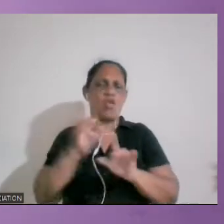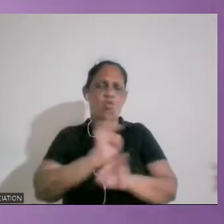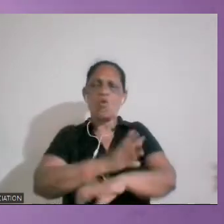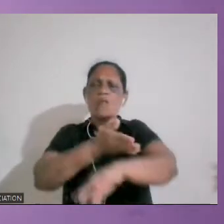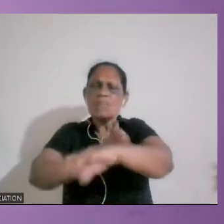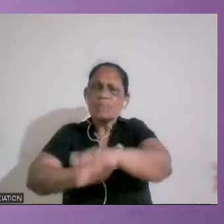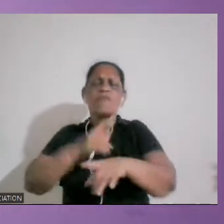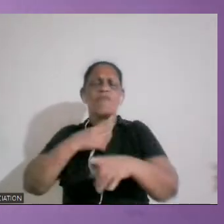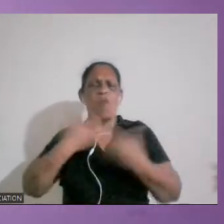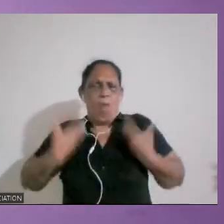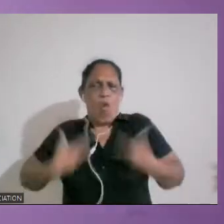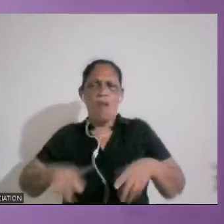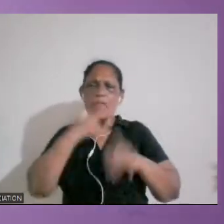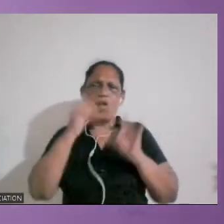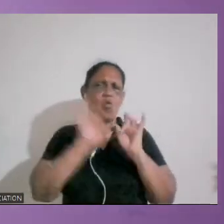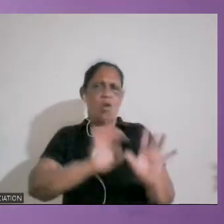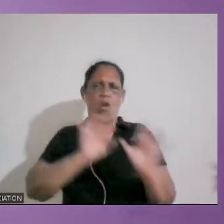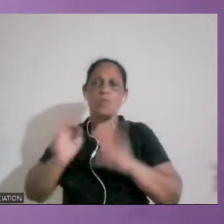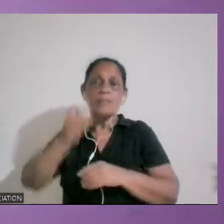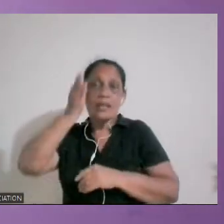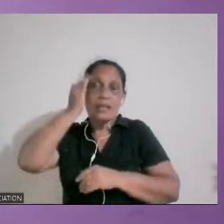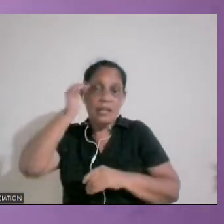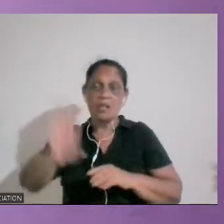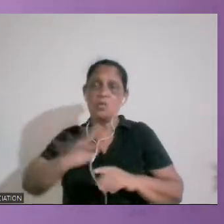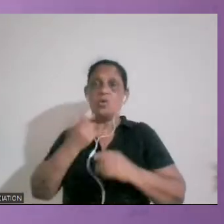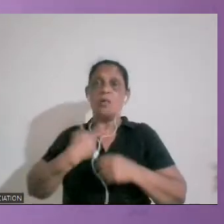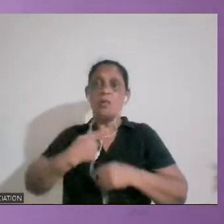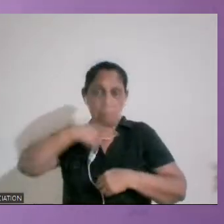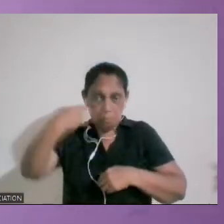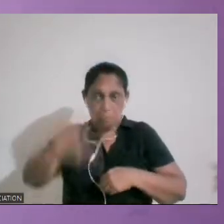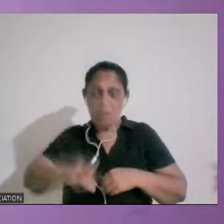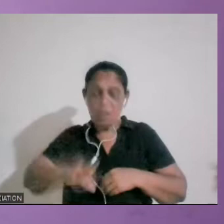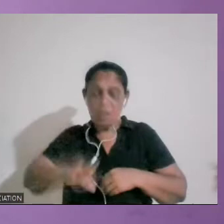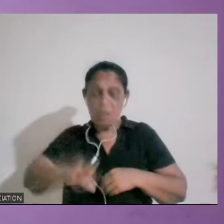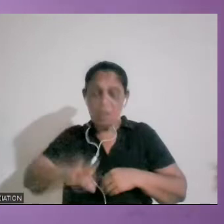just like in blood anywhere else in your body. Girls